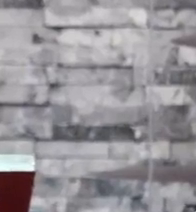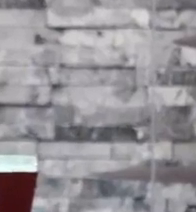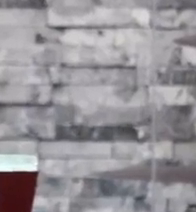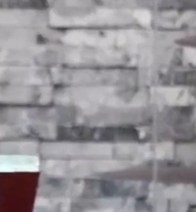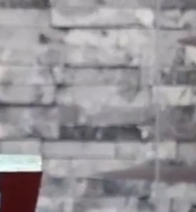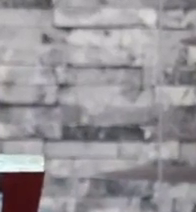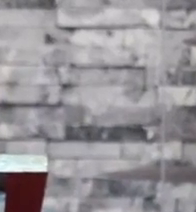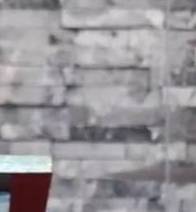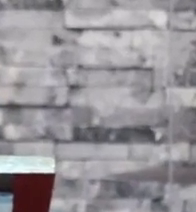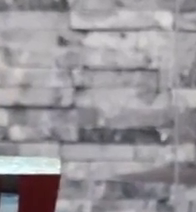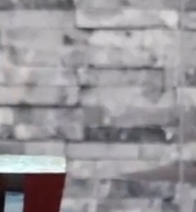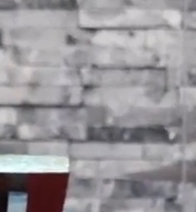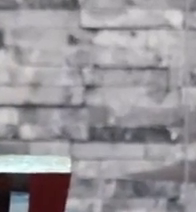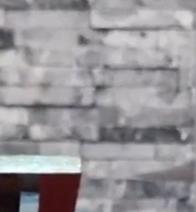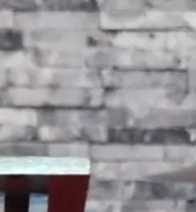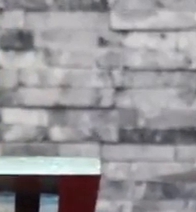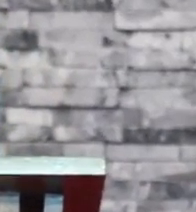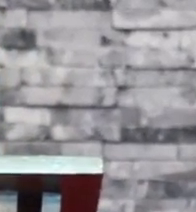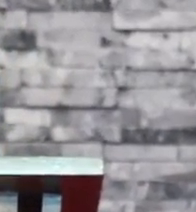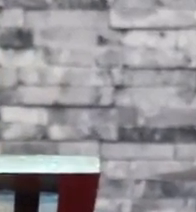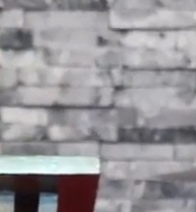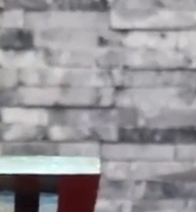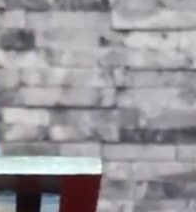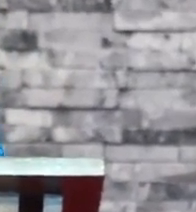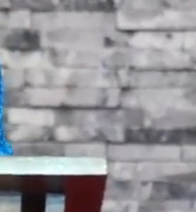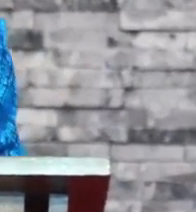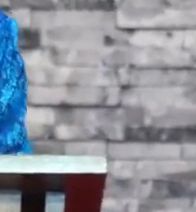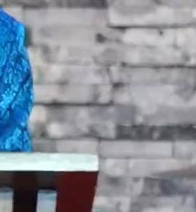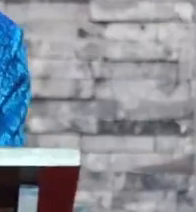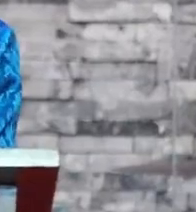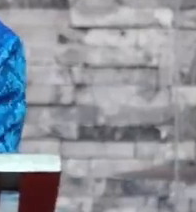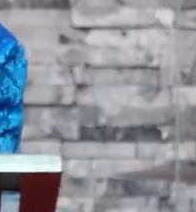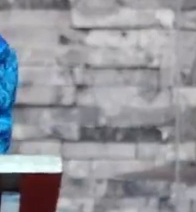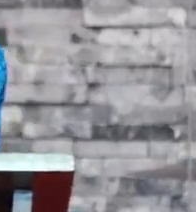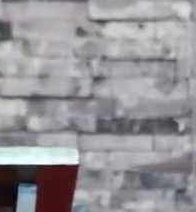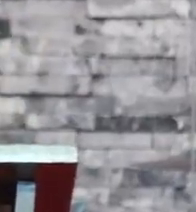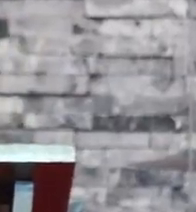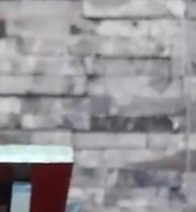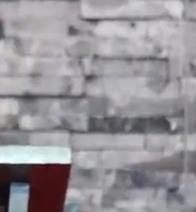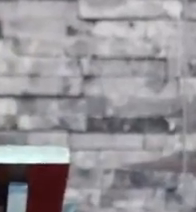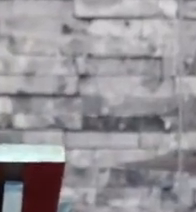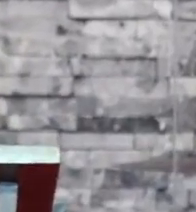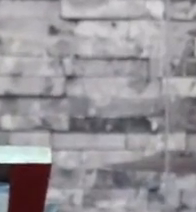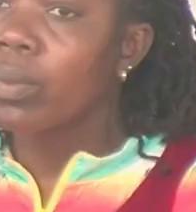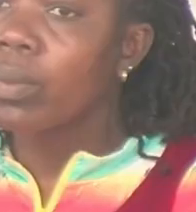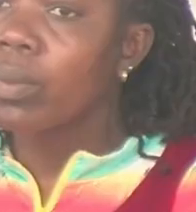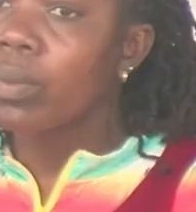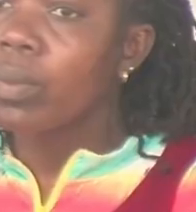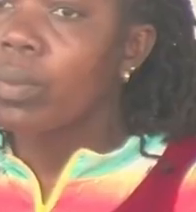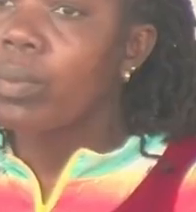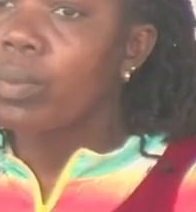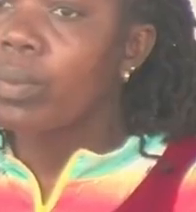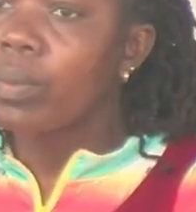wewe. Are to be fruitful and to multiply. Ili ukue mtu wa kutoa mazao na kuongezeka. And that is God's plan. Na huo